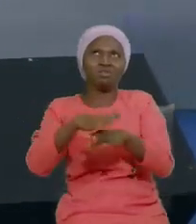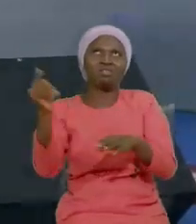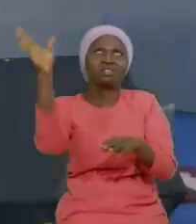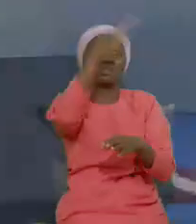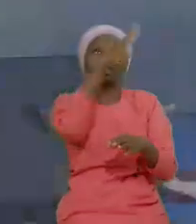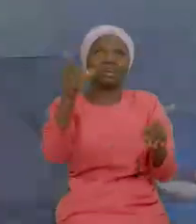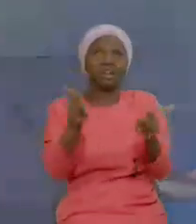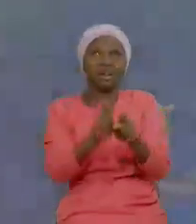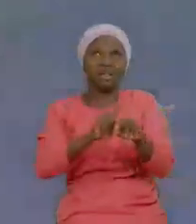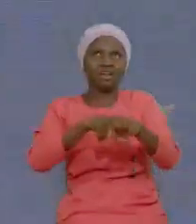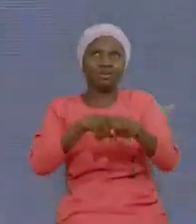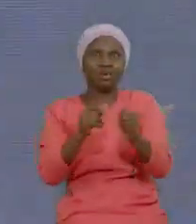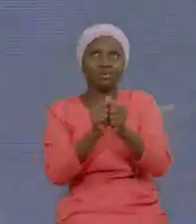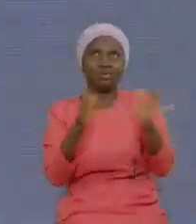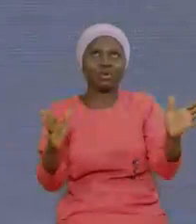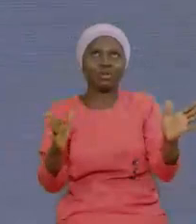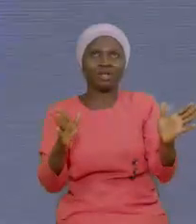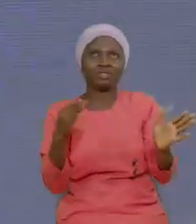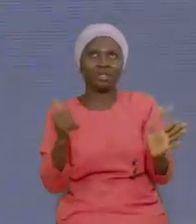a definite achievement?